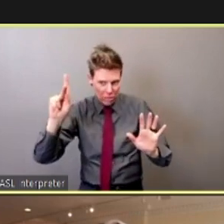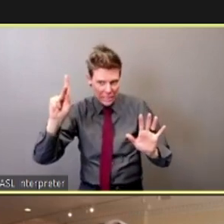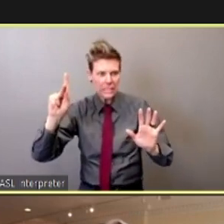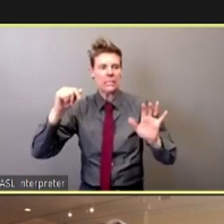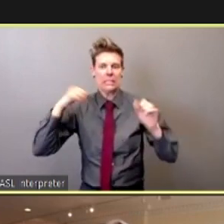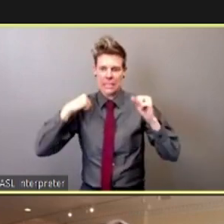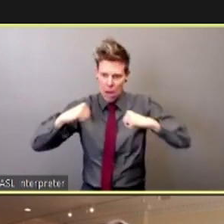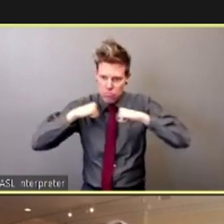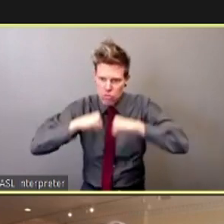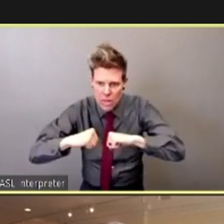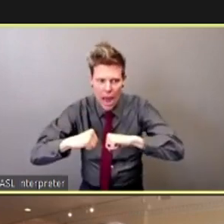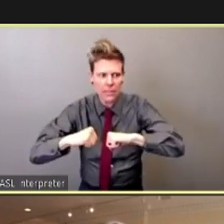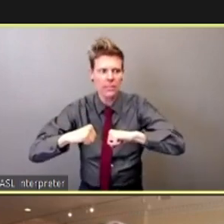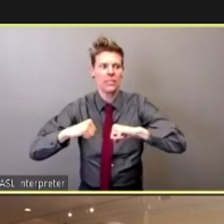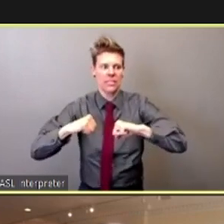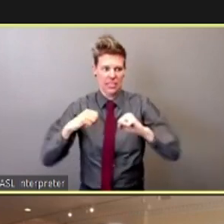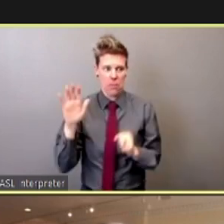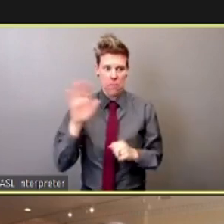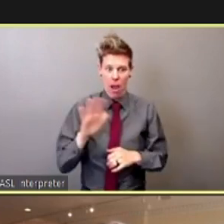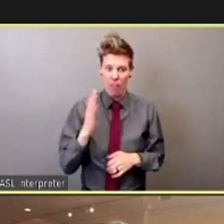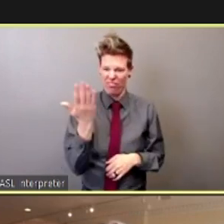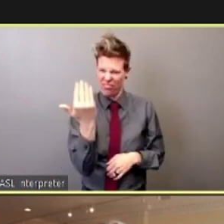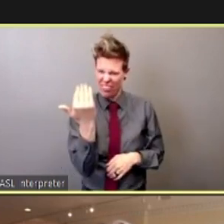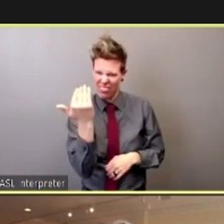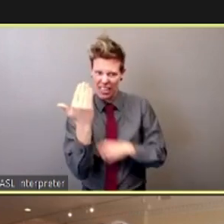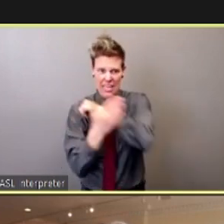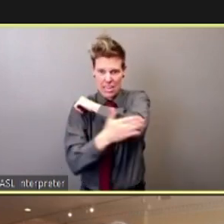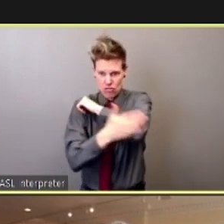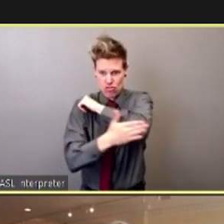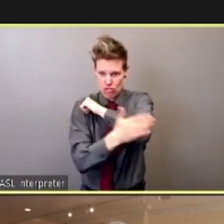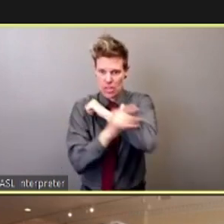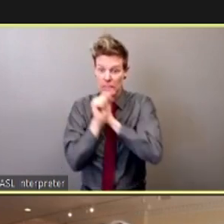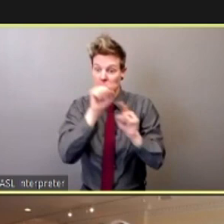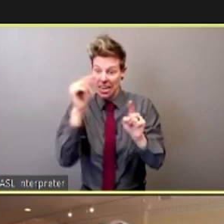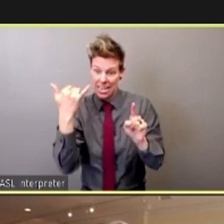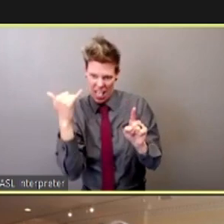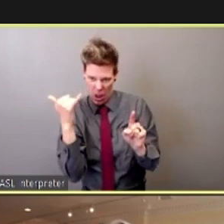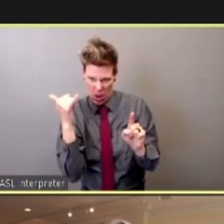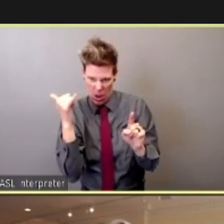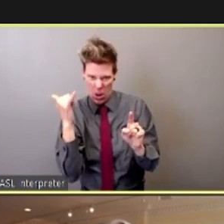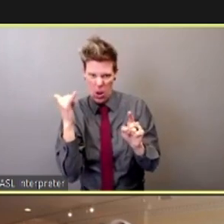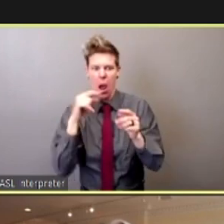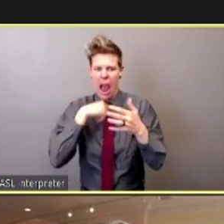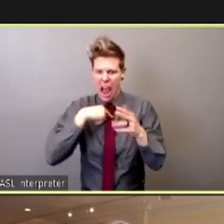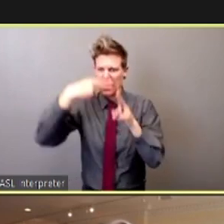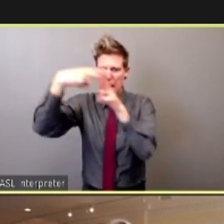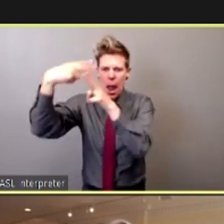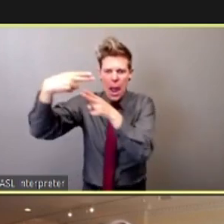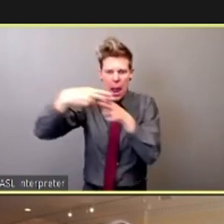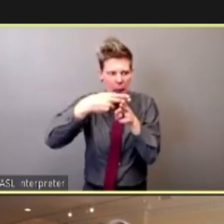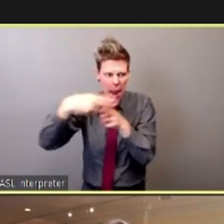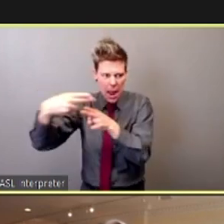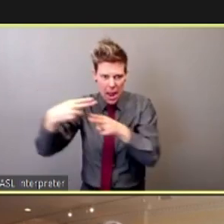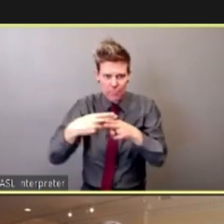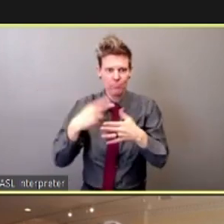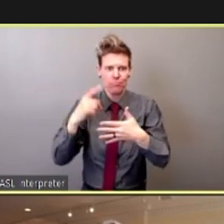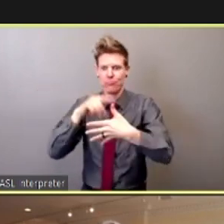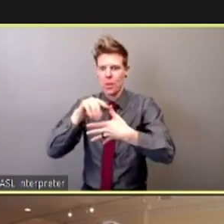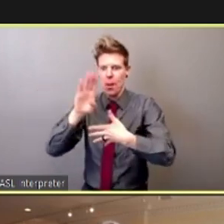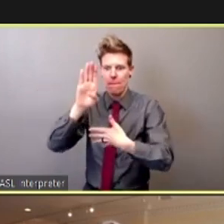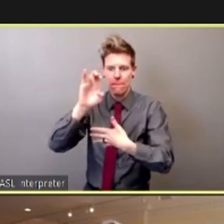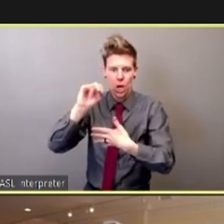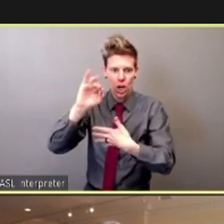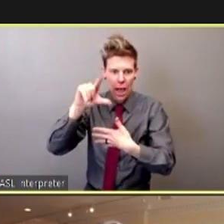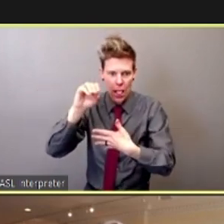15 counties that are the yellow. I'm just going to read them because this is great news. Bernalillo, Cibola, Colfax, Curry,